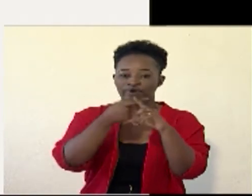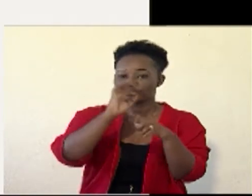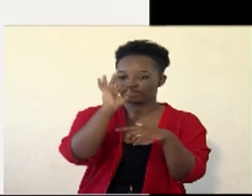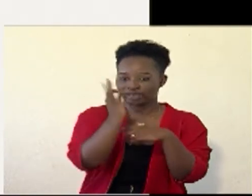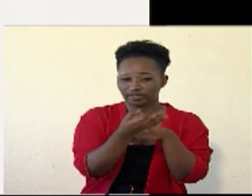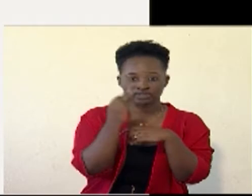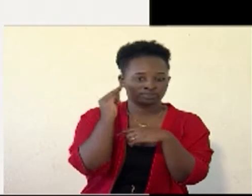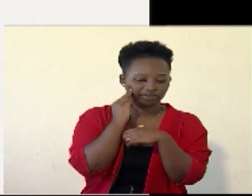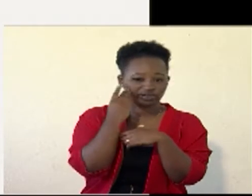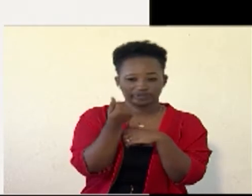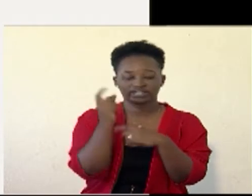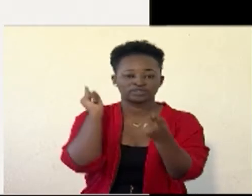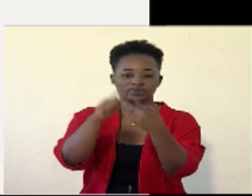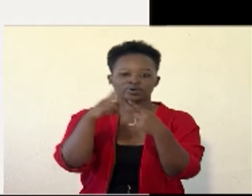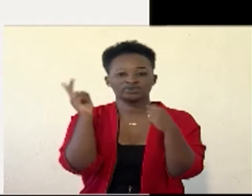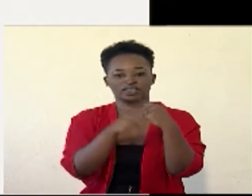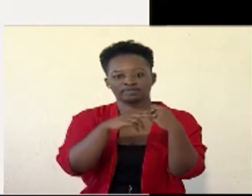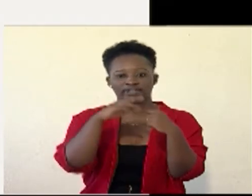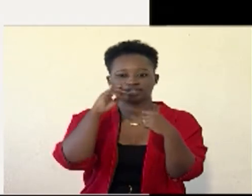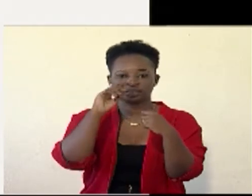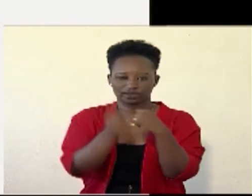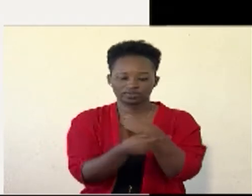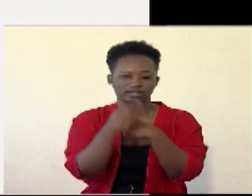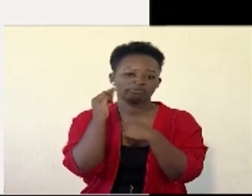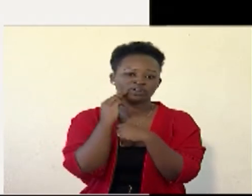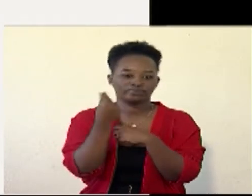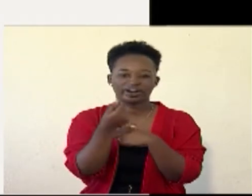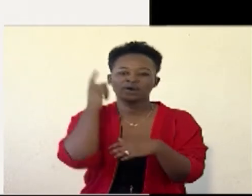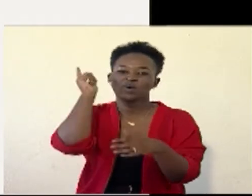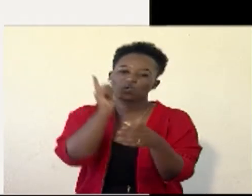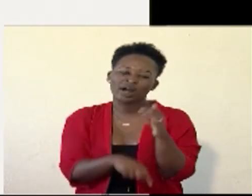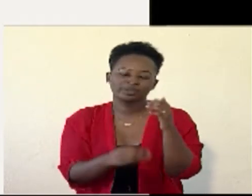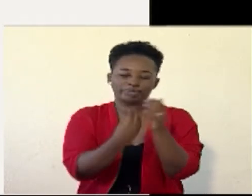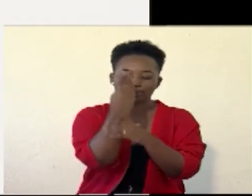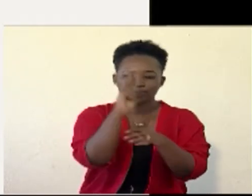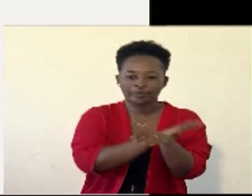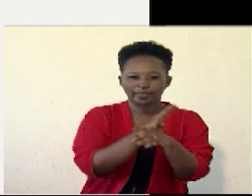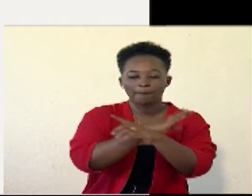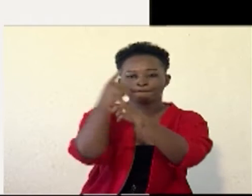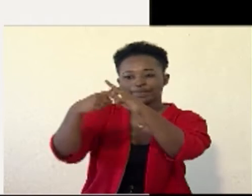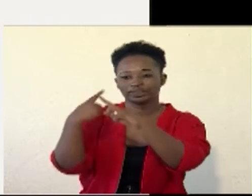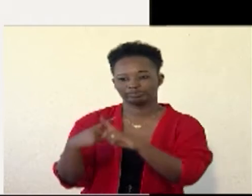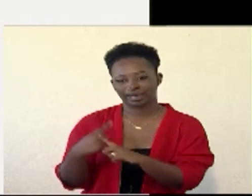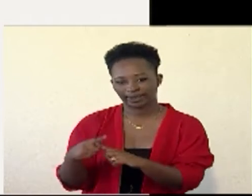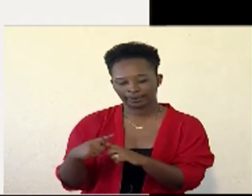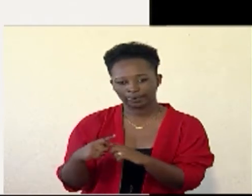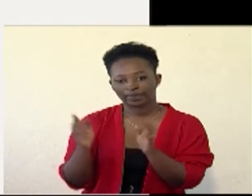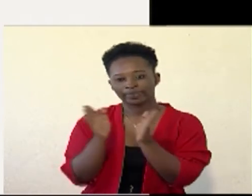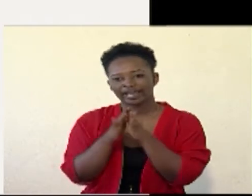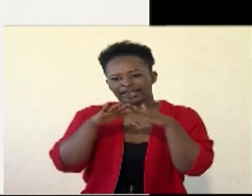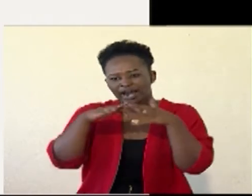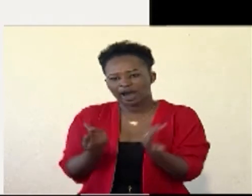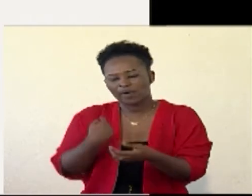million francs to 7,000 million francs. What is the investment multiplier? And how do we get